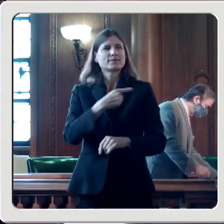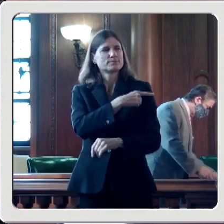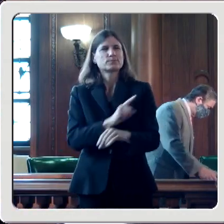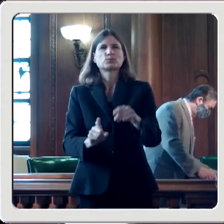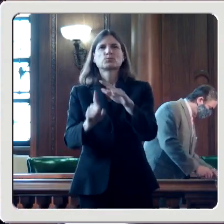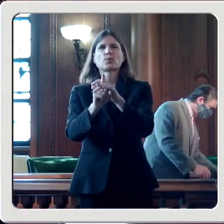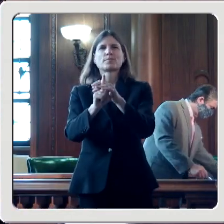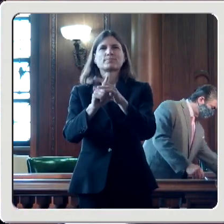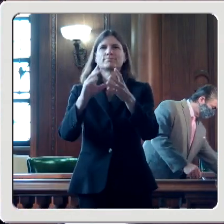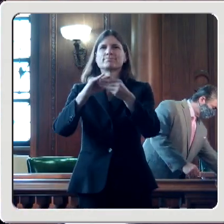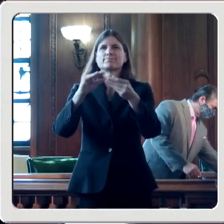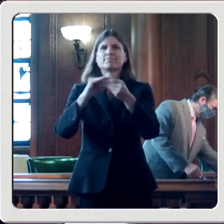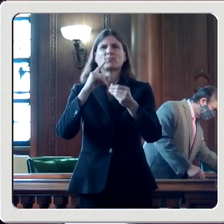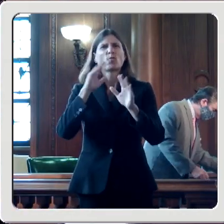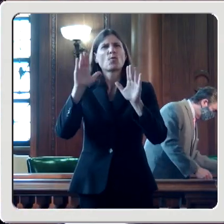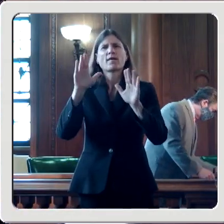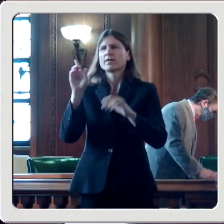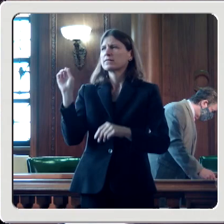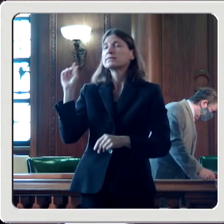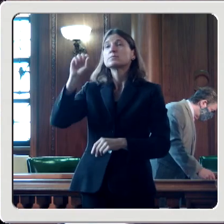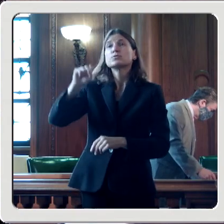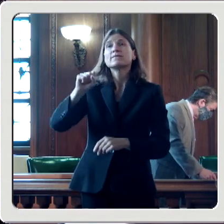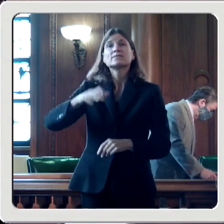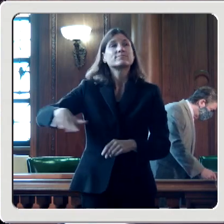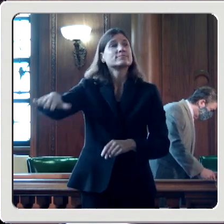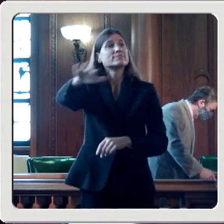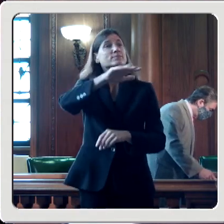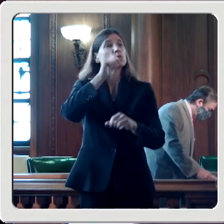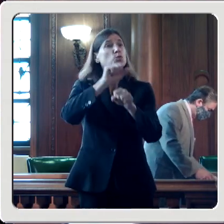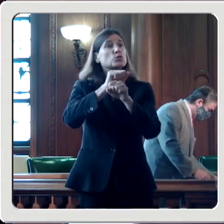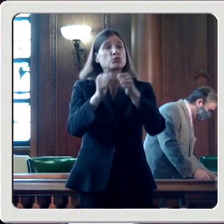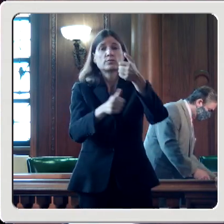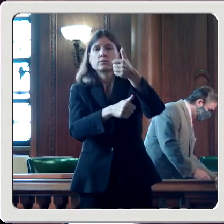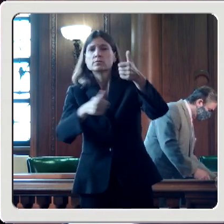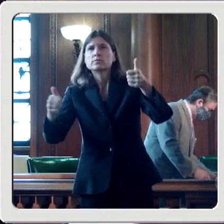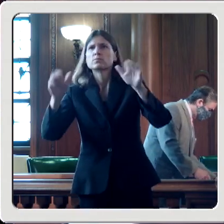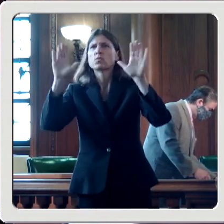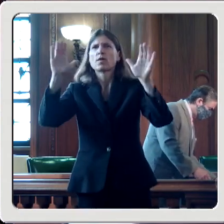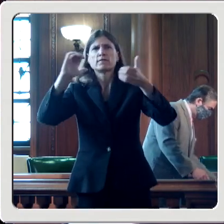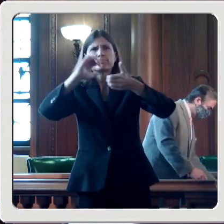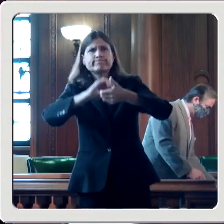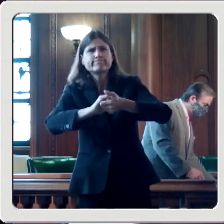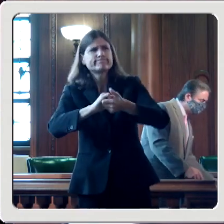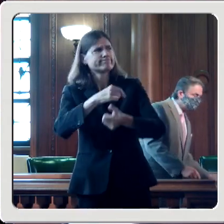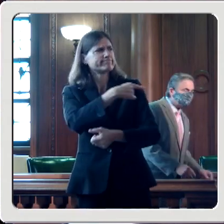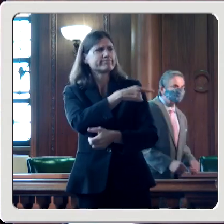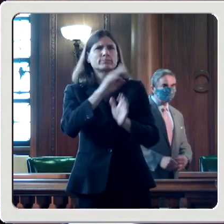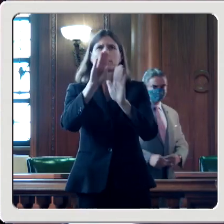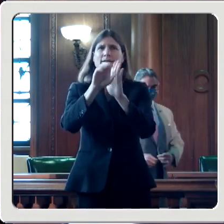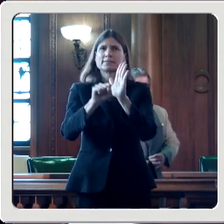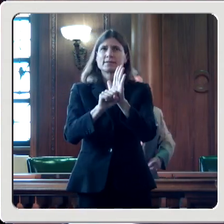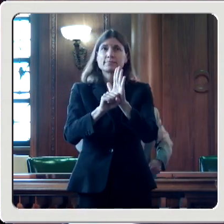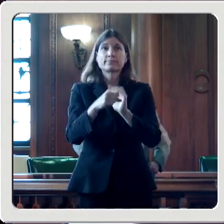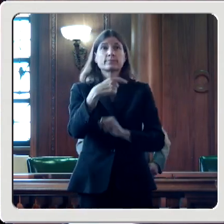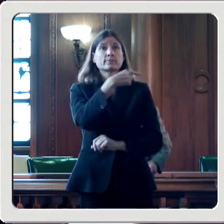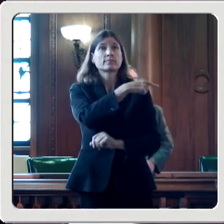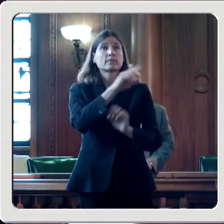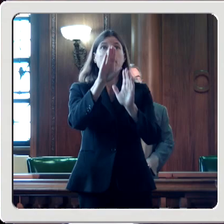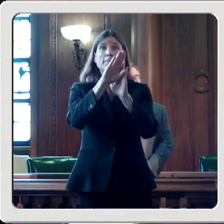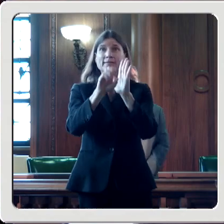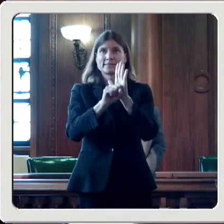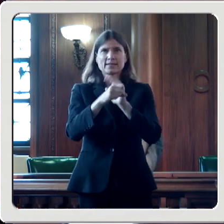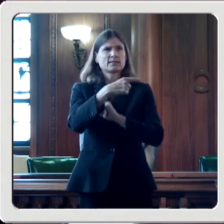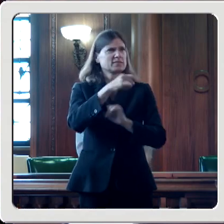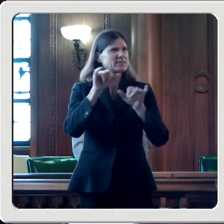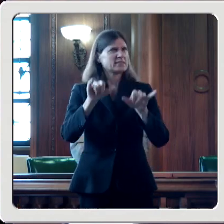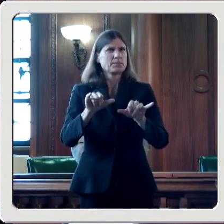team. At Bay State Medical Center in Springfield, we're continuing to care for patients with COVID-19 at about the same